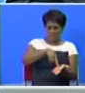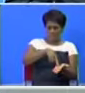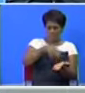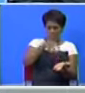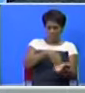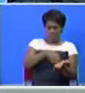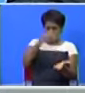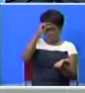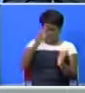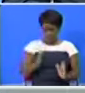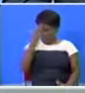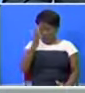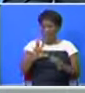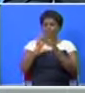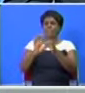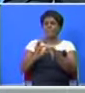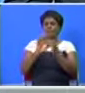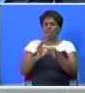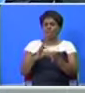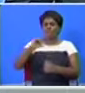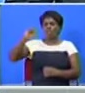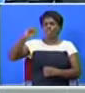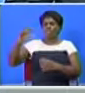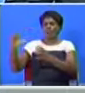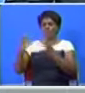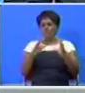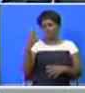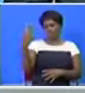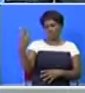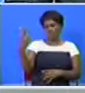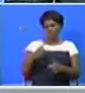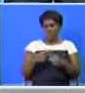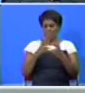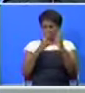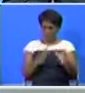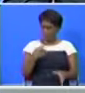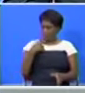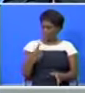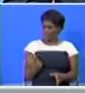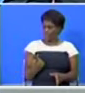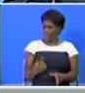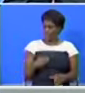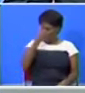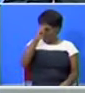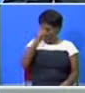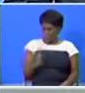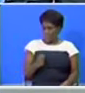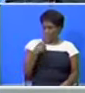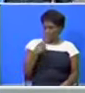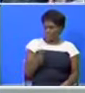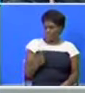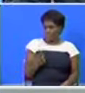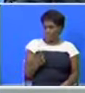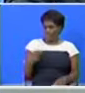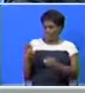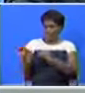position on grounds of belonging to two political parties. But as our Patrick Amimo now tells us, Justice George Odunga says the argument on